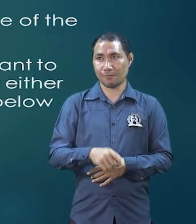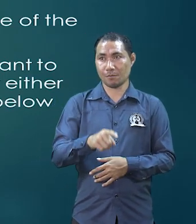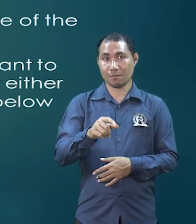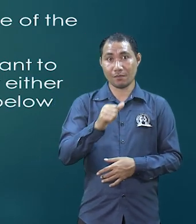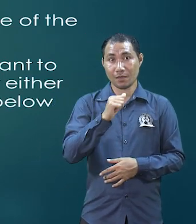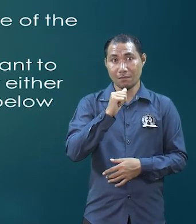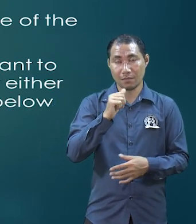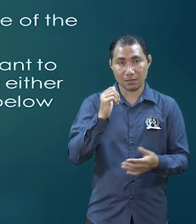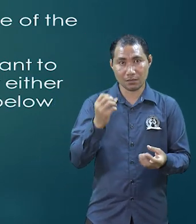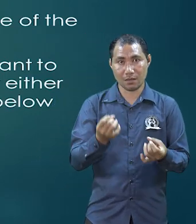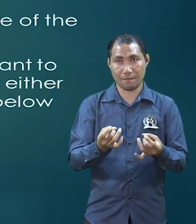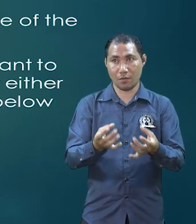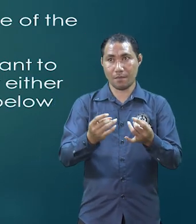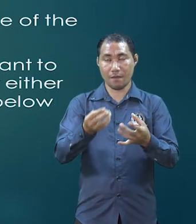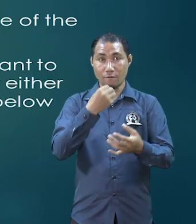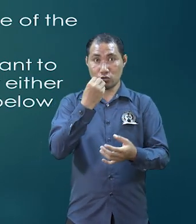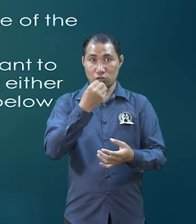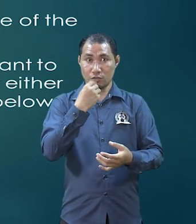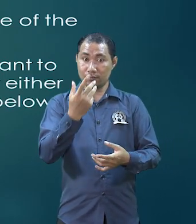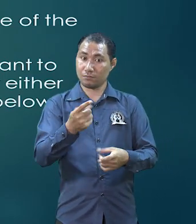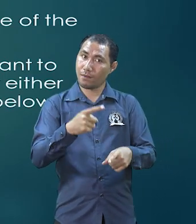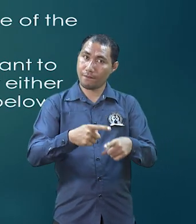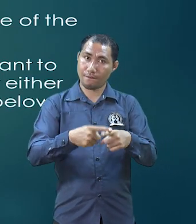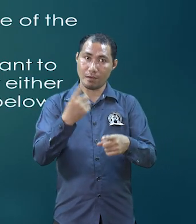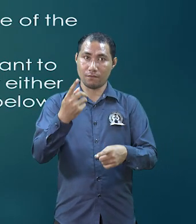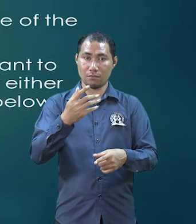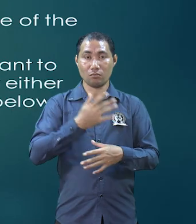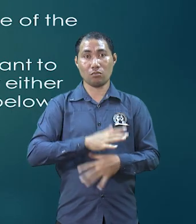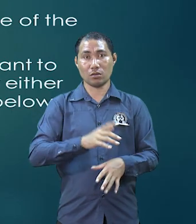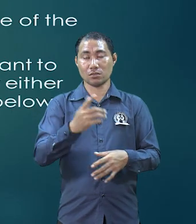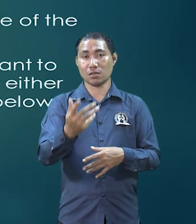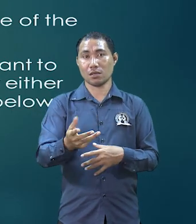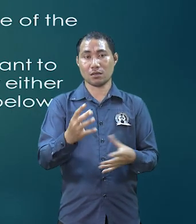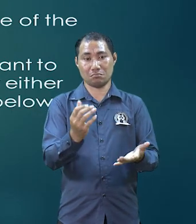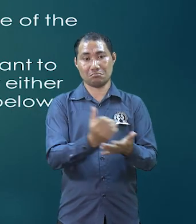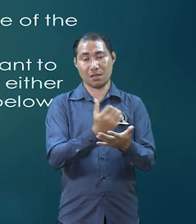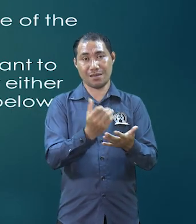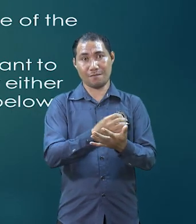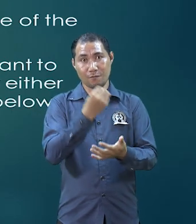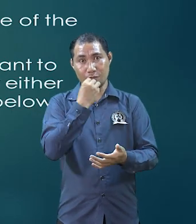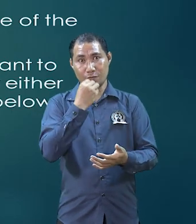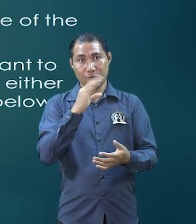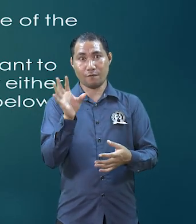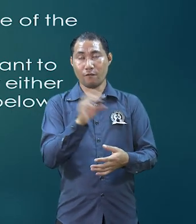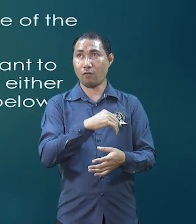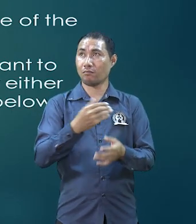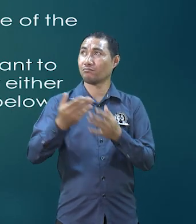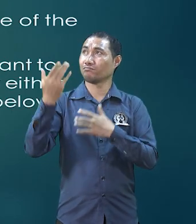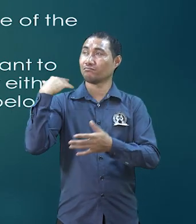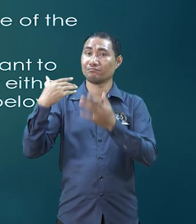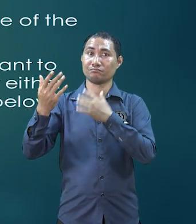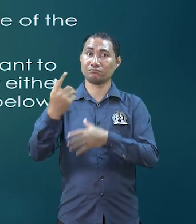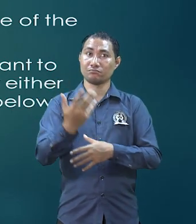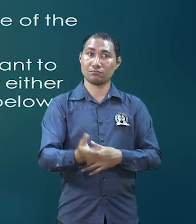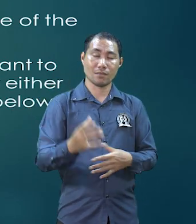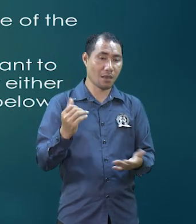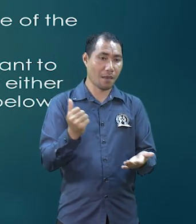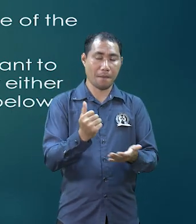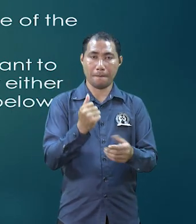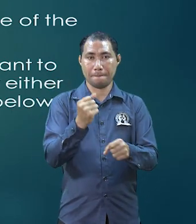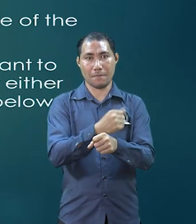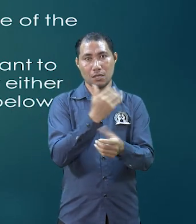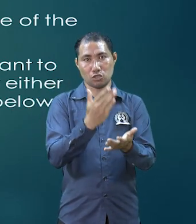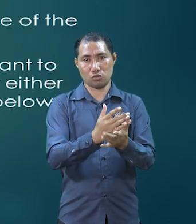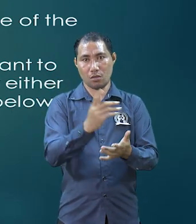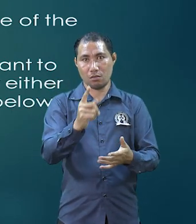If you must prepare foods in advance or want to keep leftovers, be sure to store them under